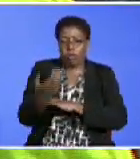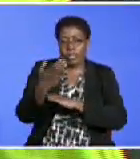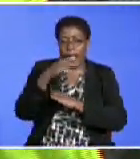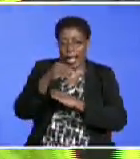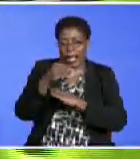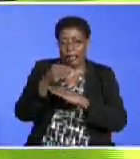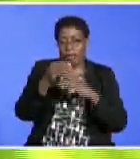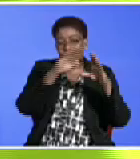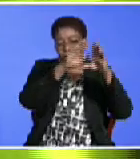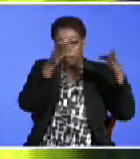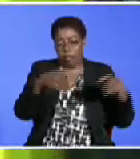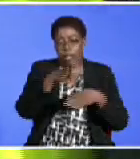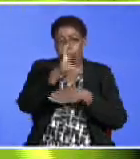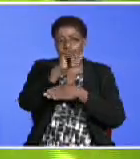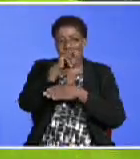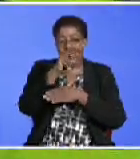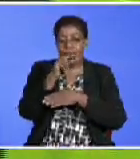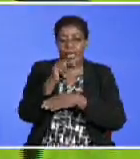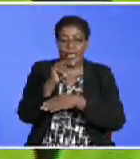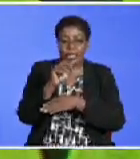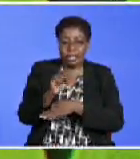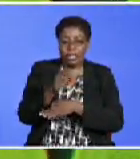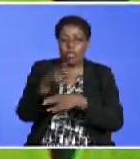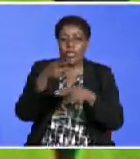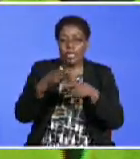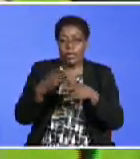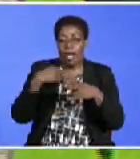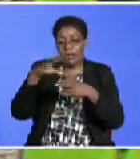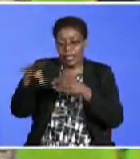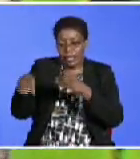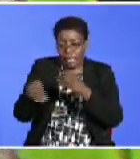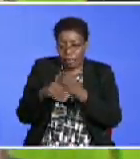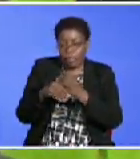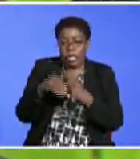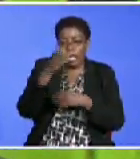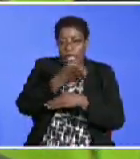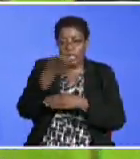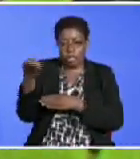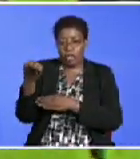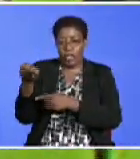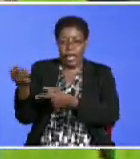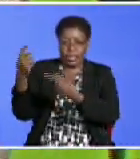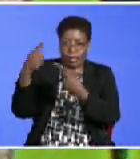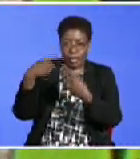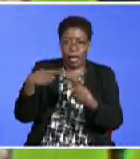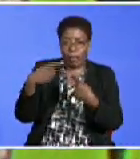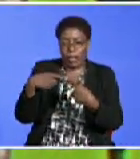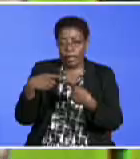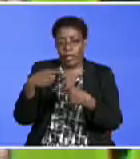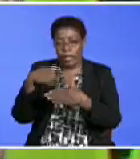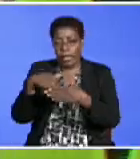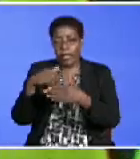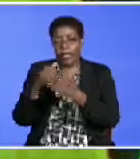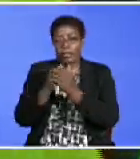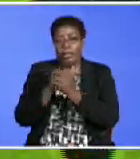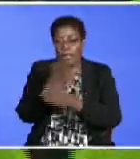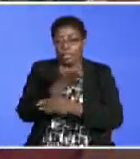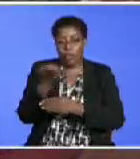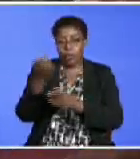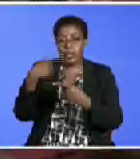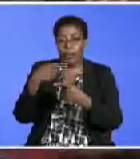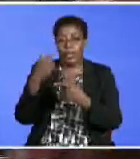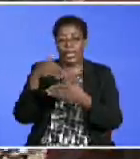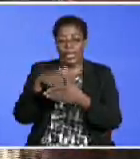bins, you name it. And we have some additional equipment that's on the second wave or the third wave of equipment that's coming